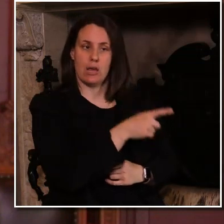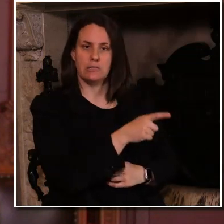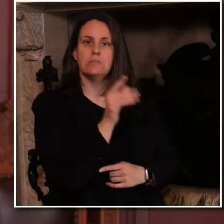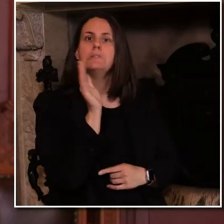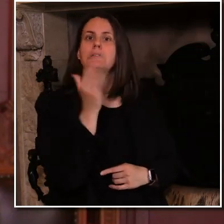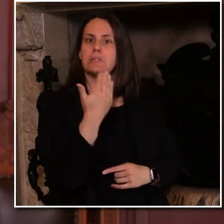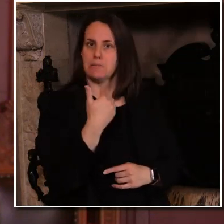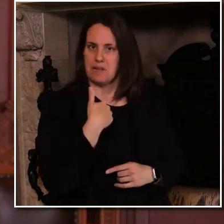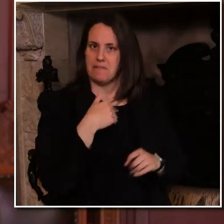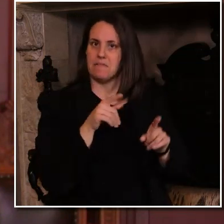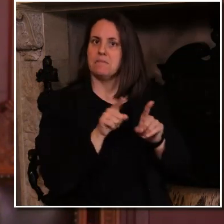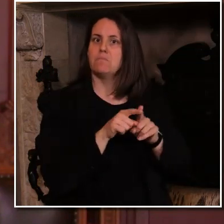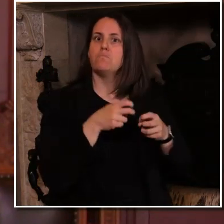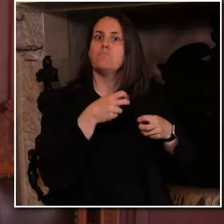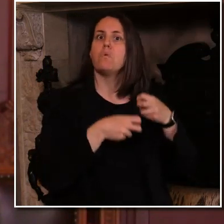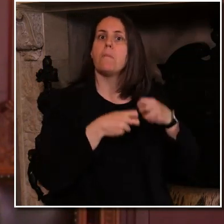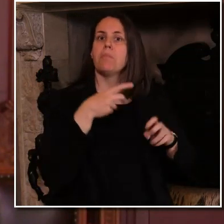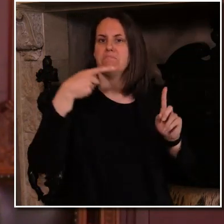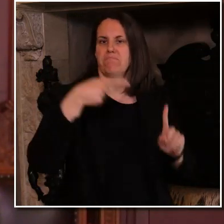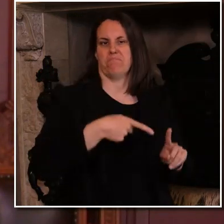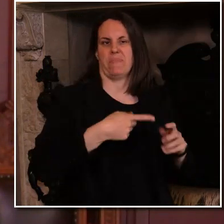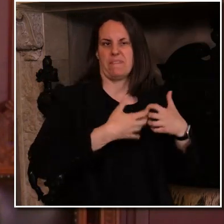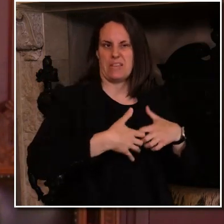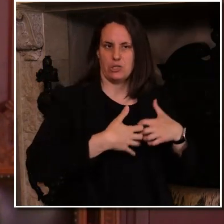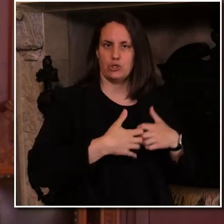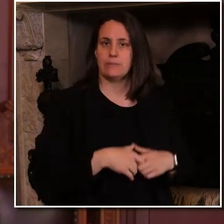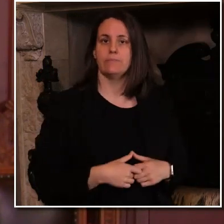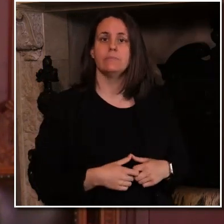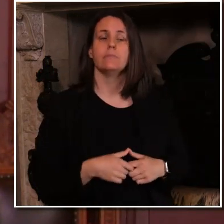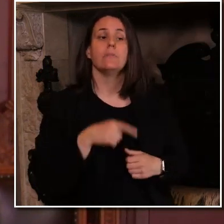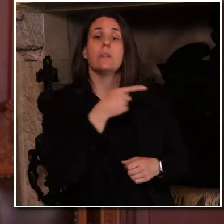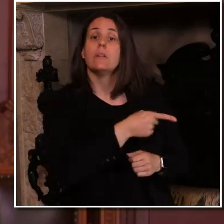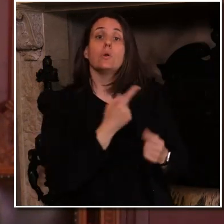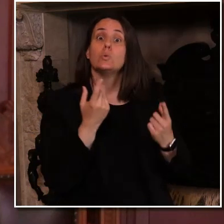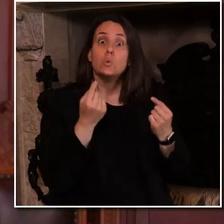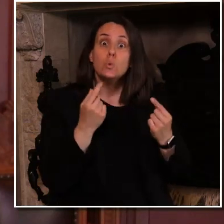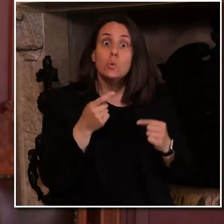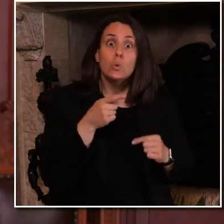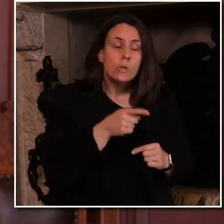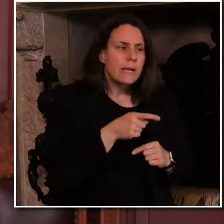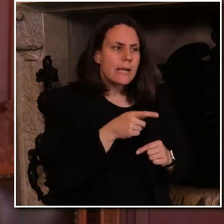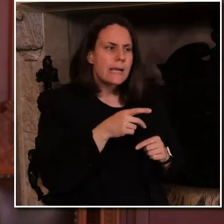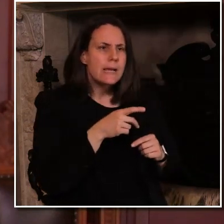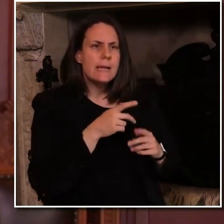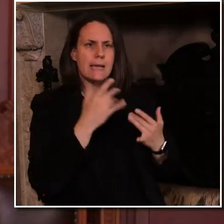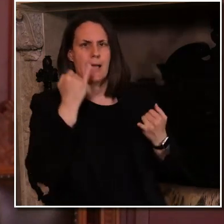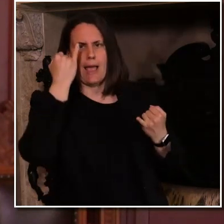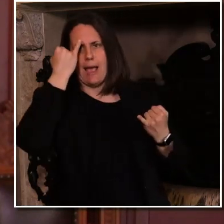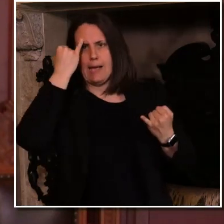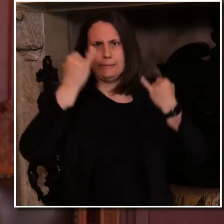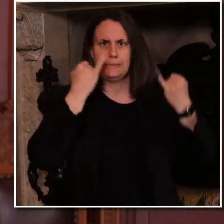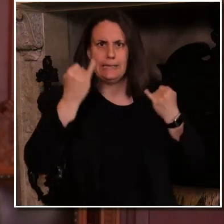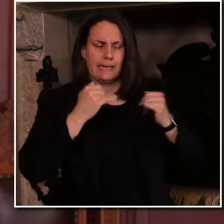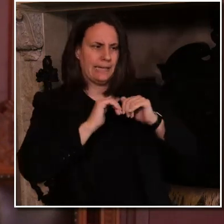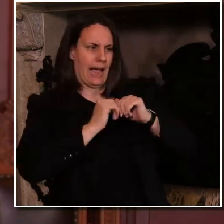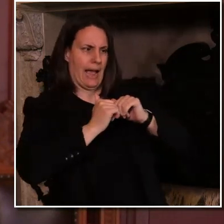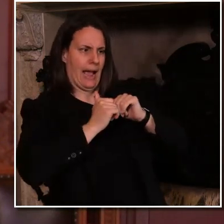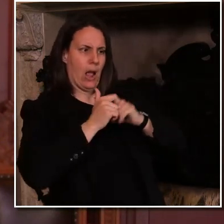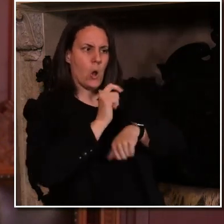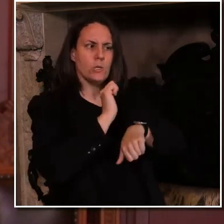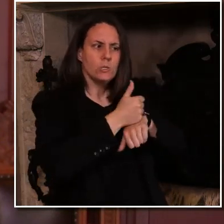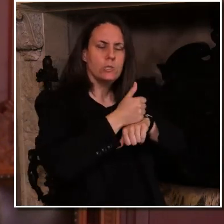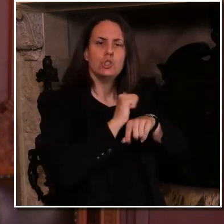them to do common things, and just as I mentioned, plus areas where people take